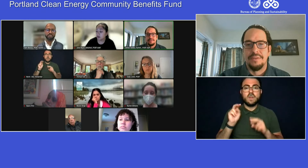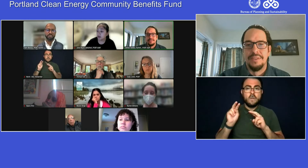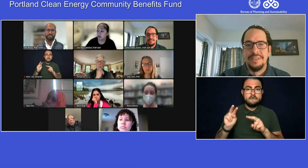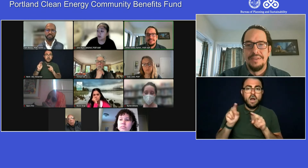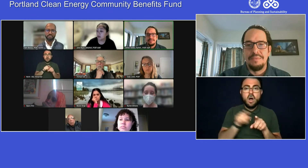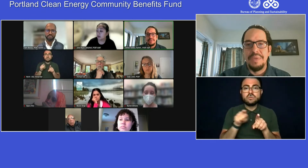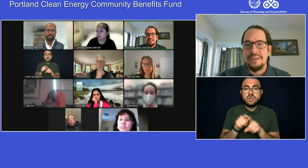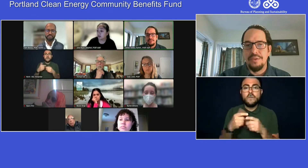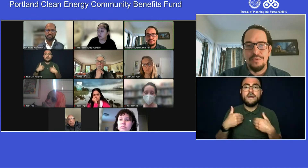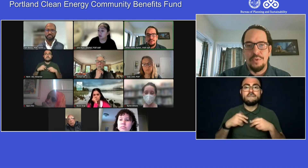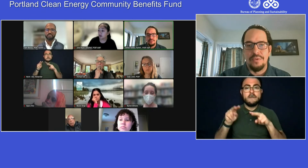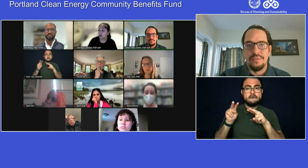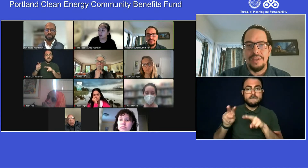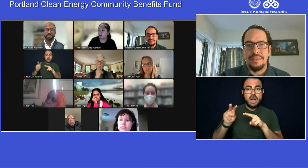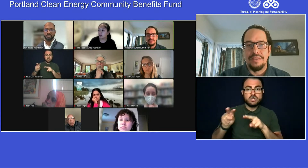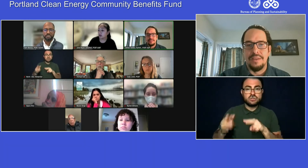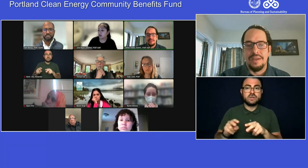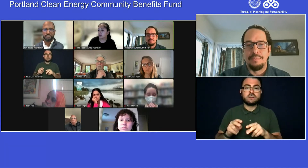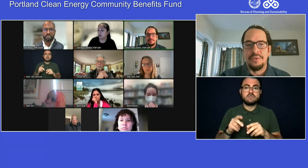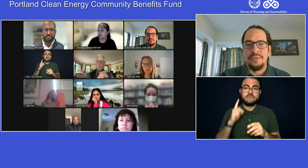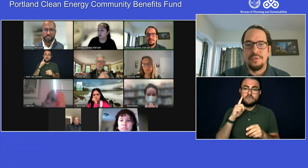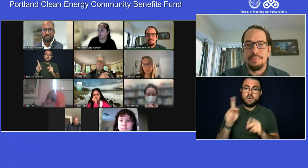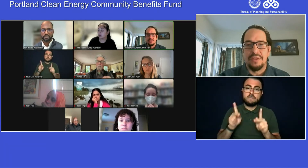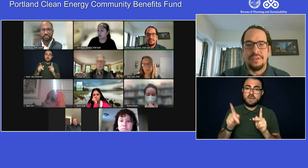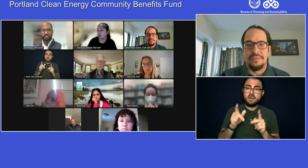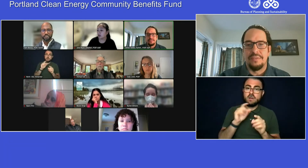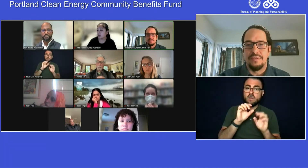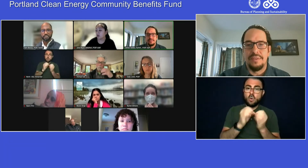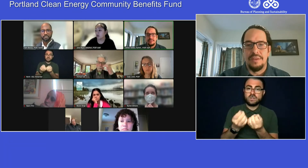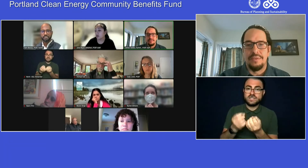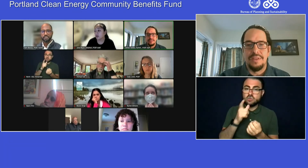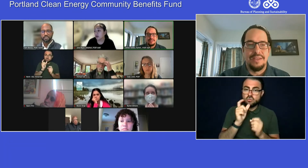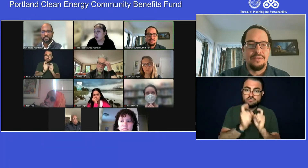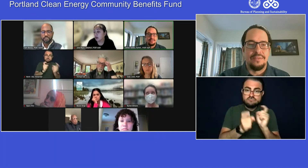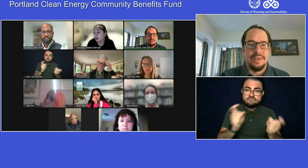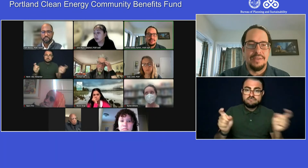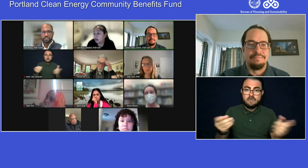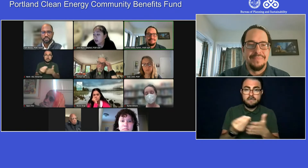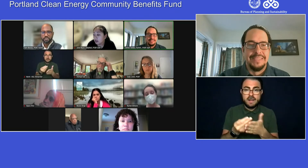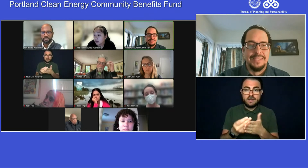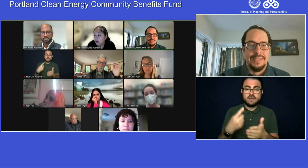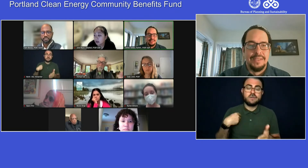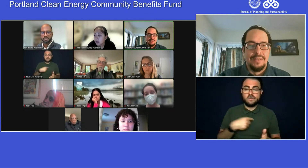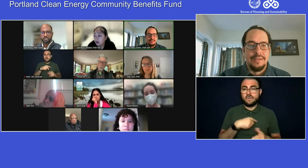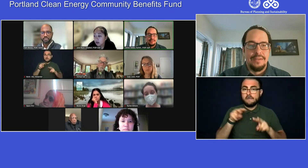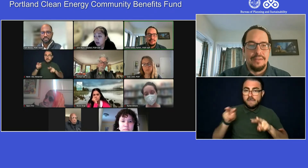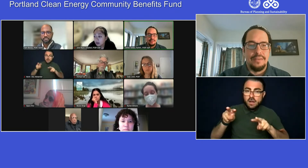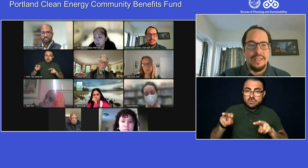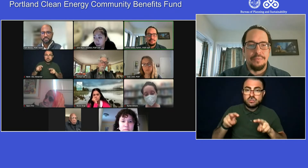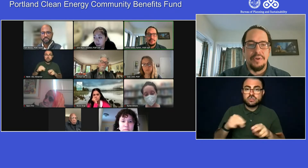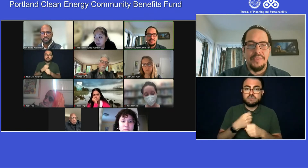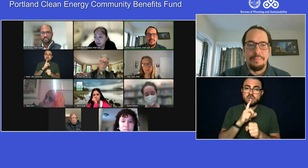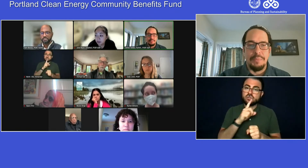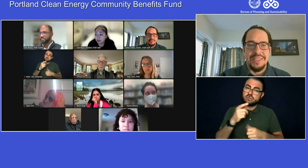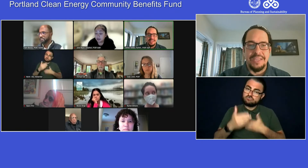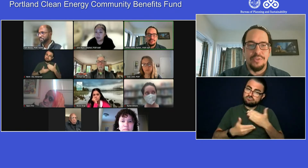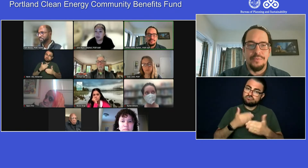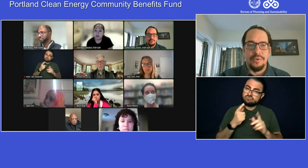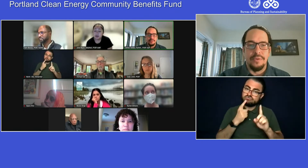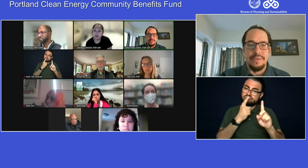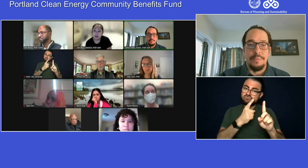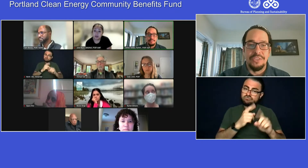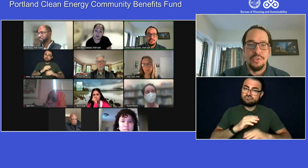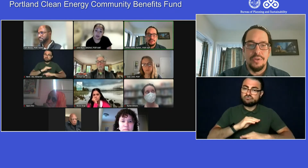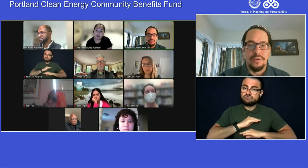if they're meeting those goals. And there's also a process that is part of the